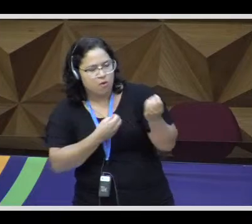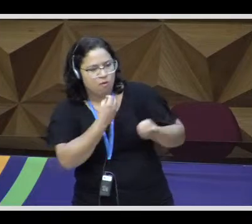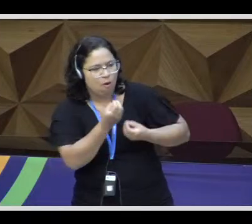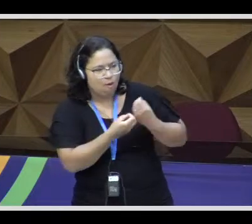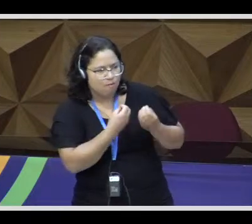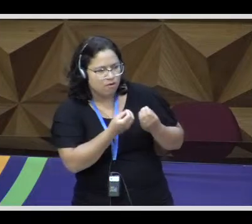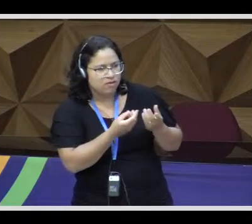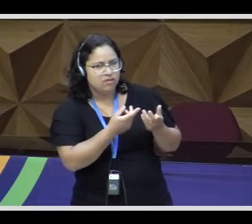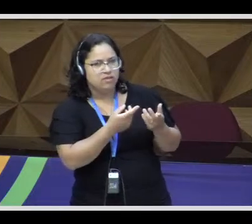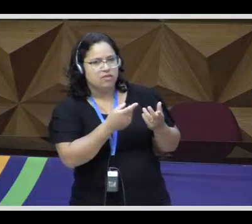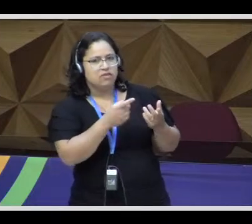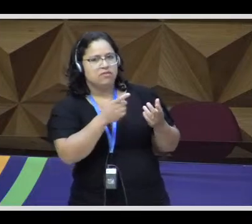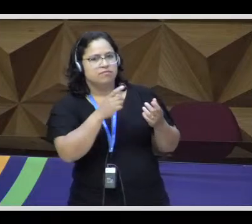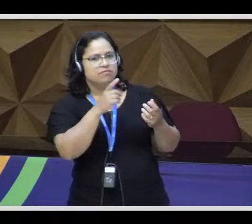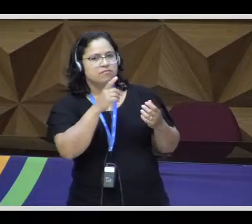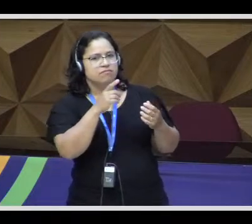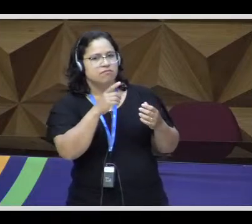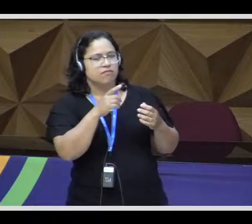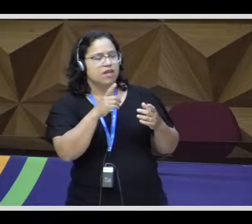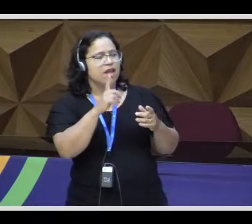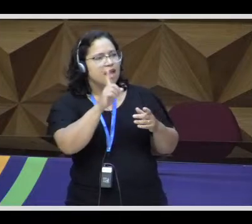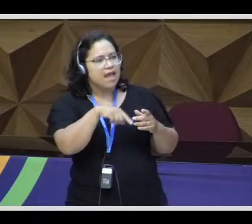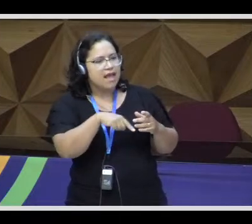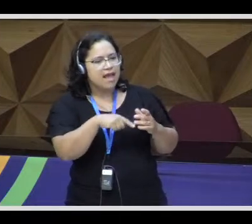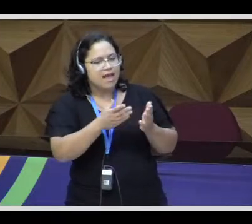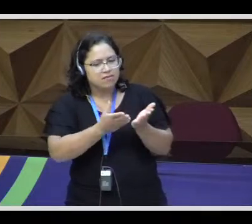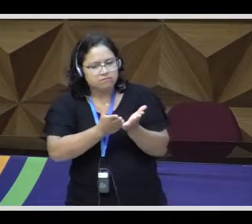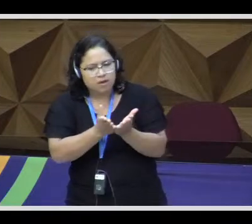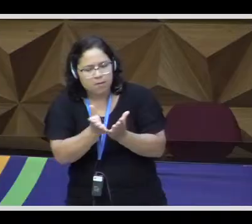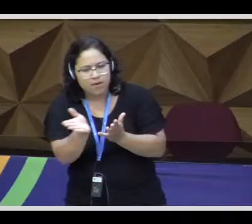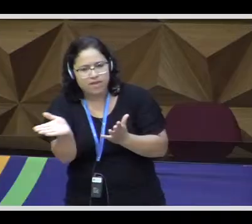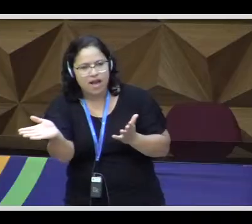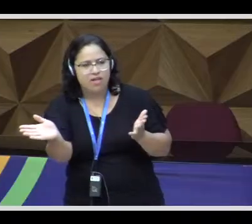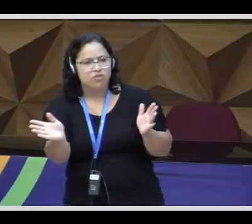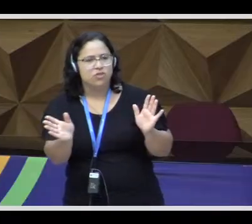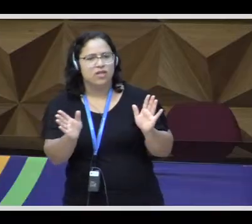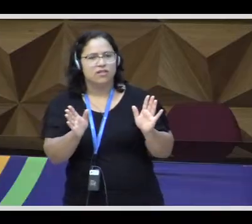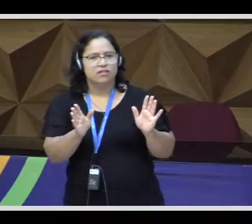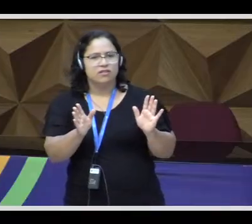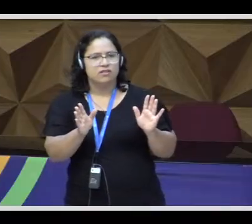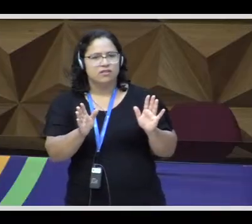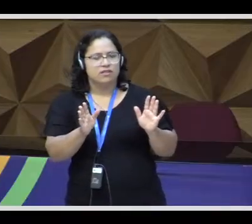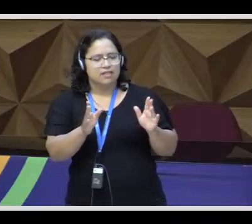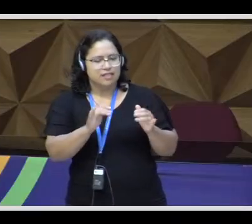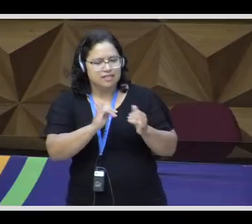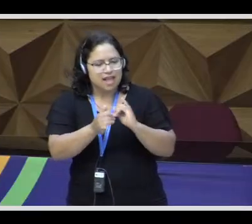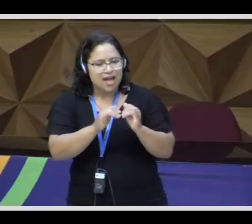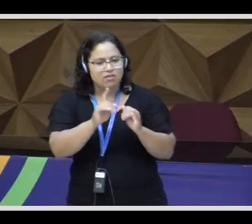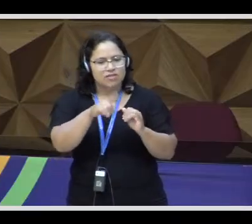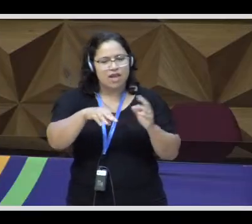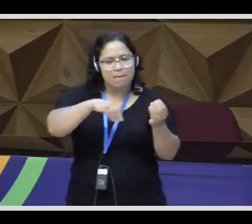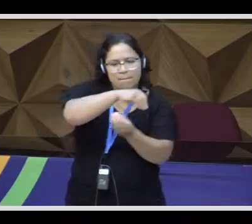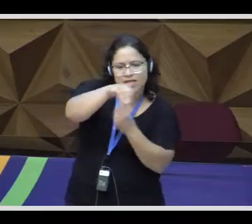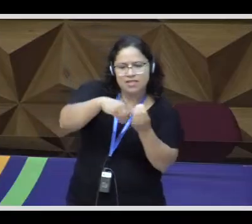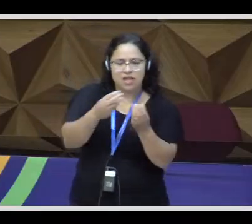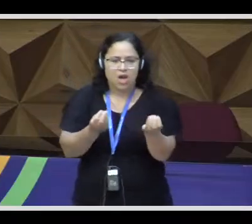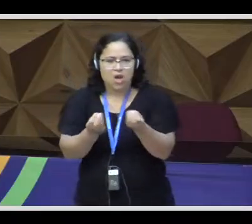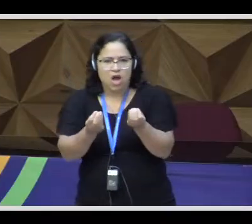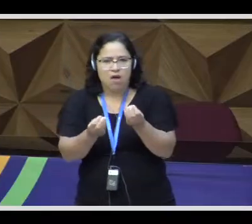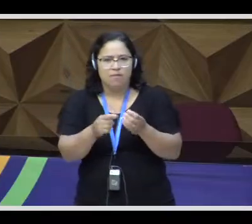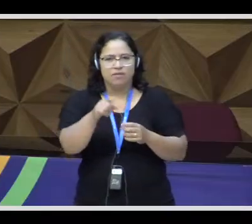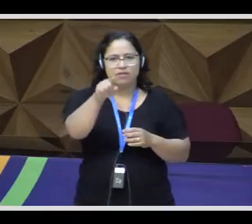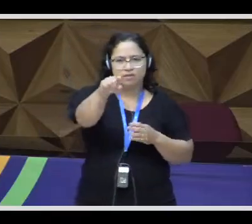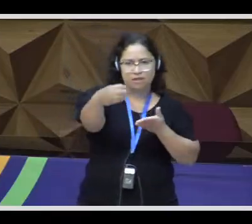approach, or it's a mixed approach? I'd like to Patricia, first of all, send me a message at